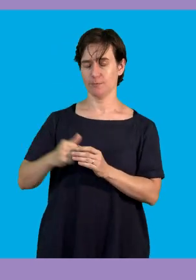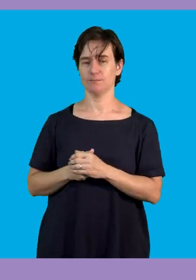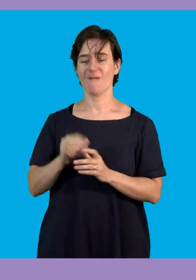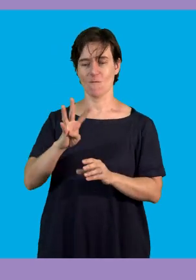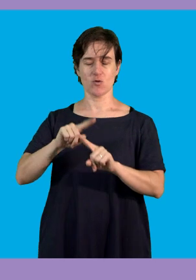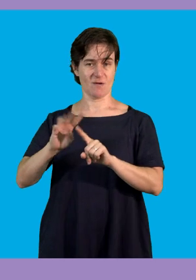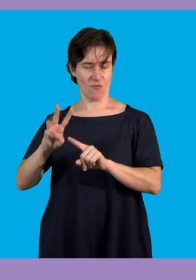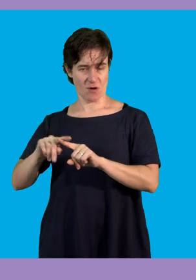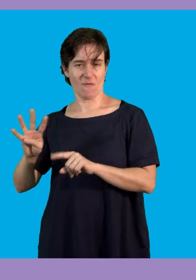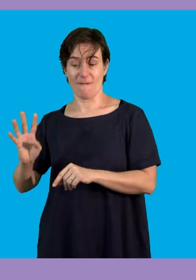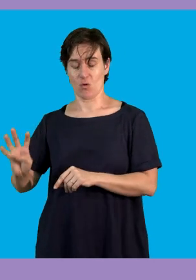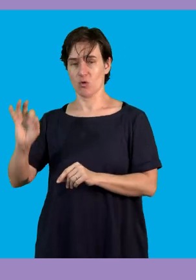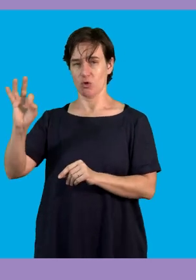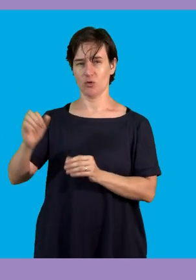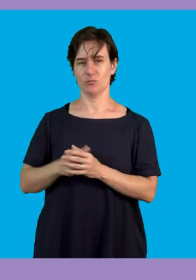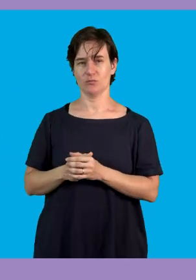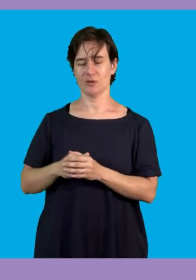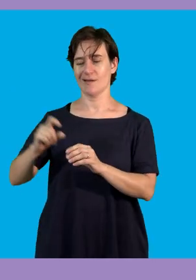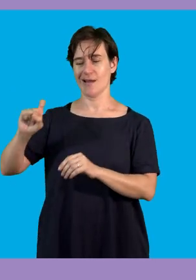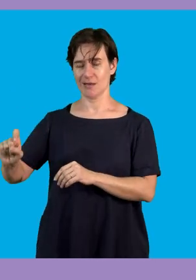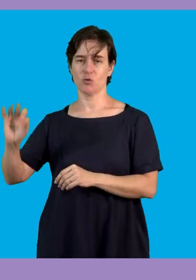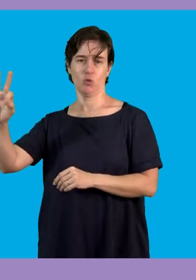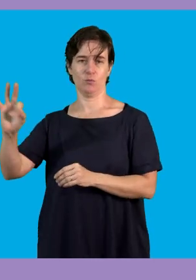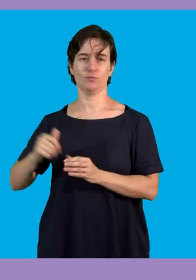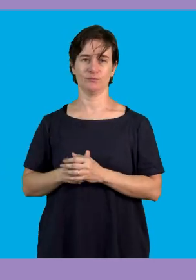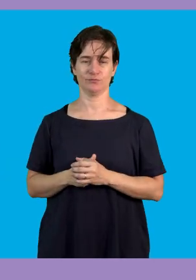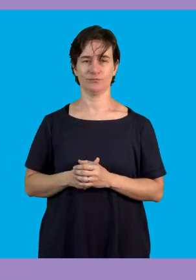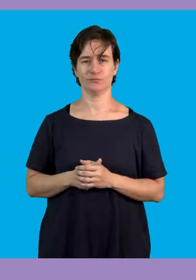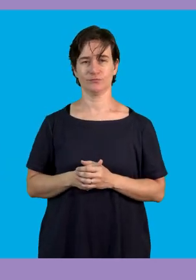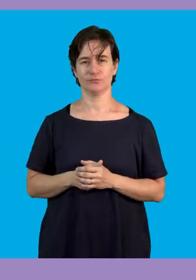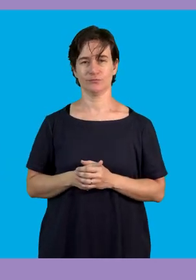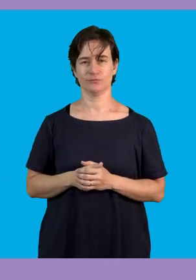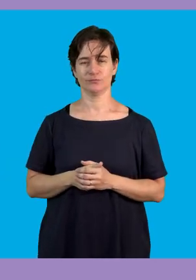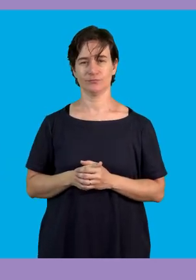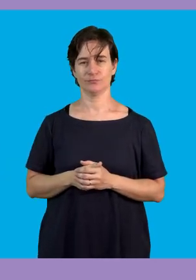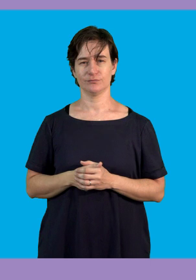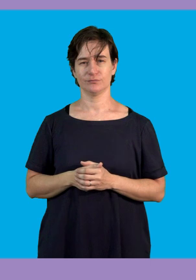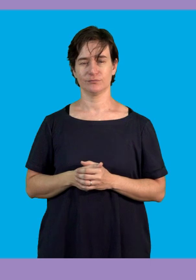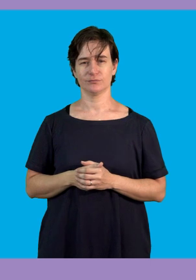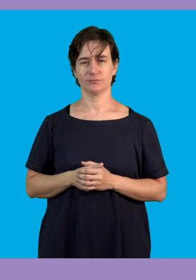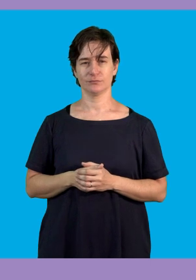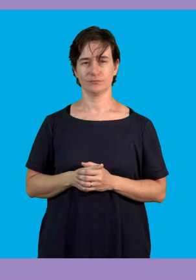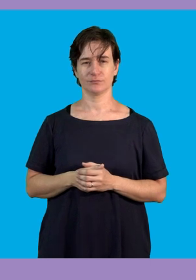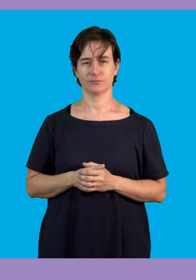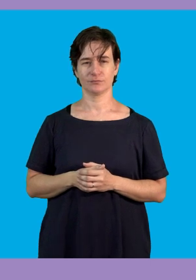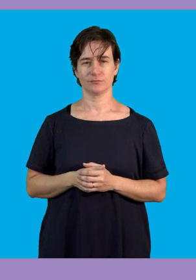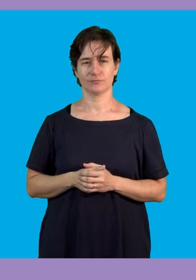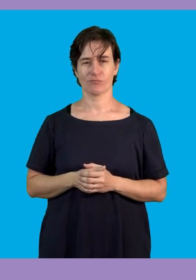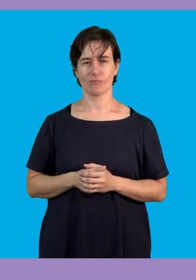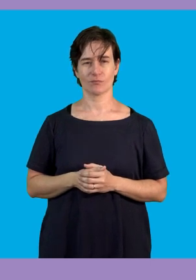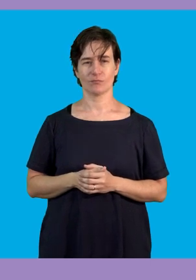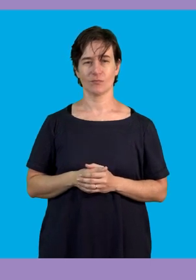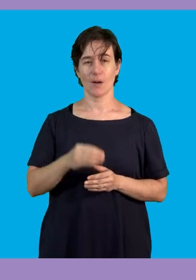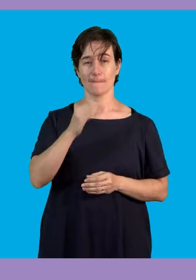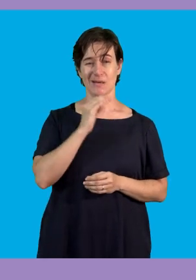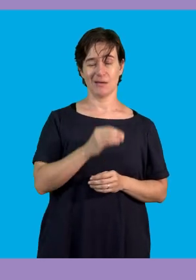4 cubed x cubed, which then says